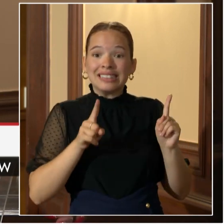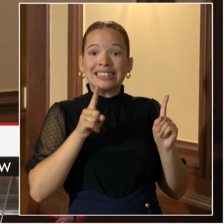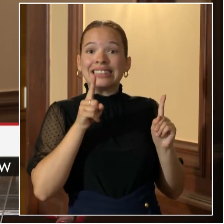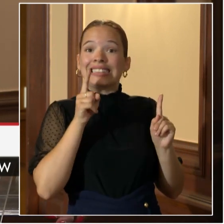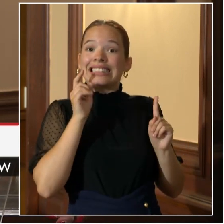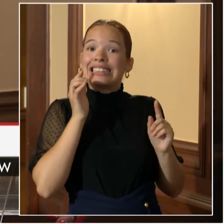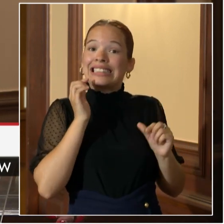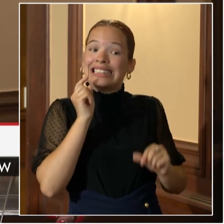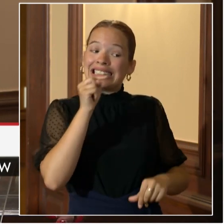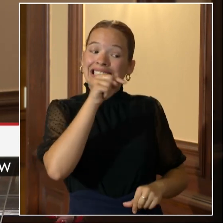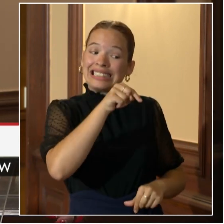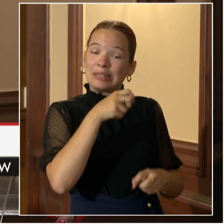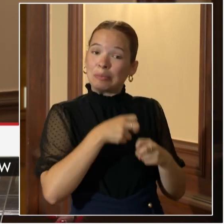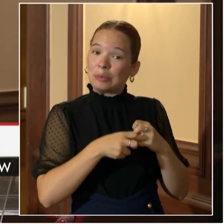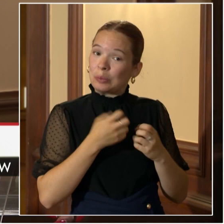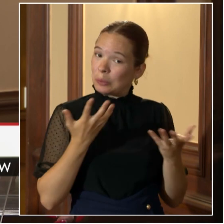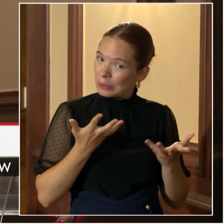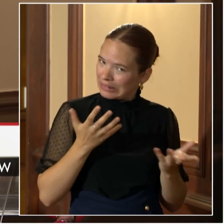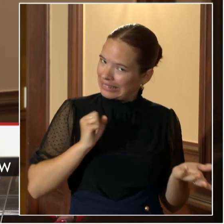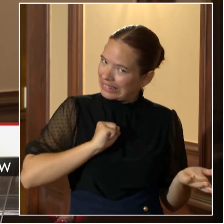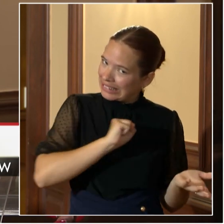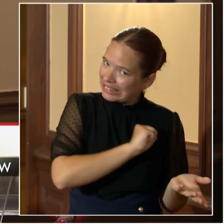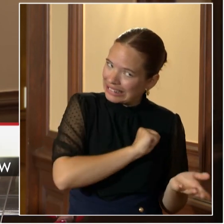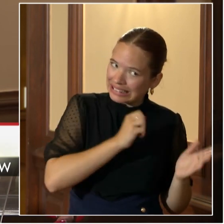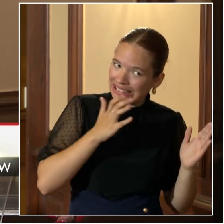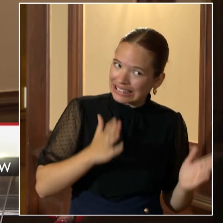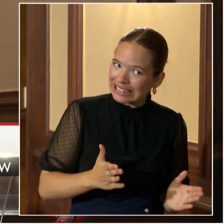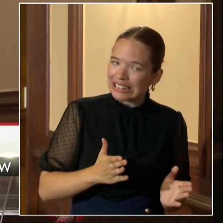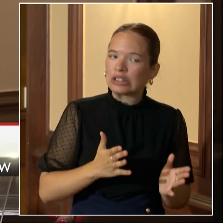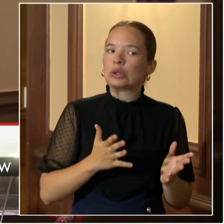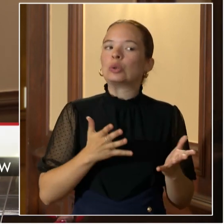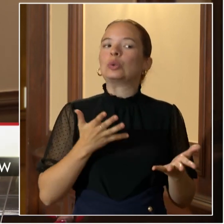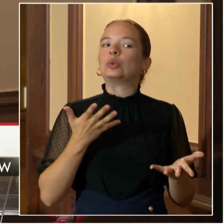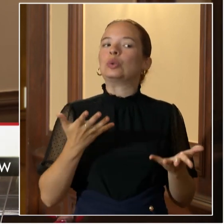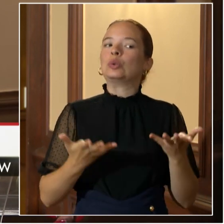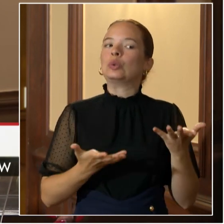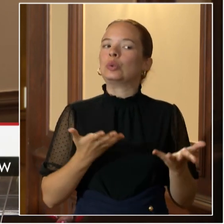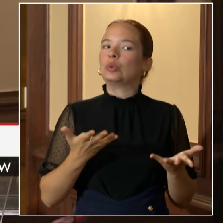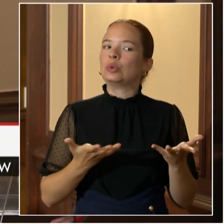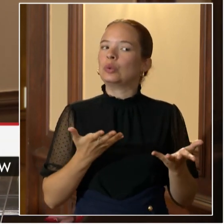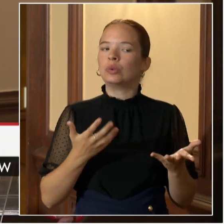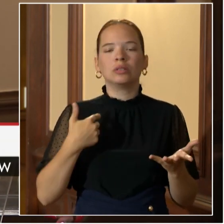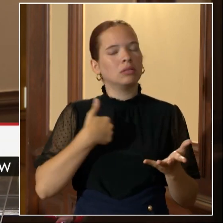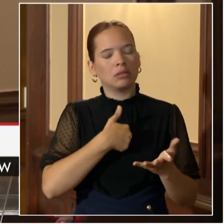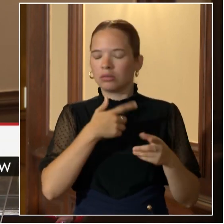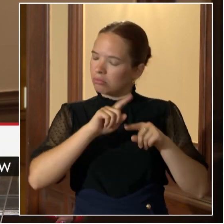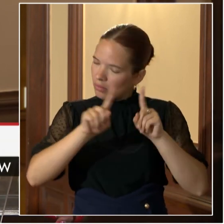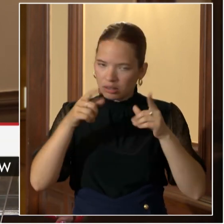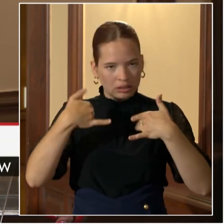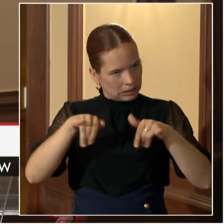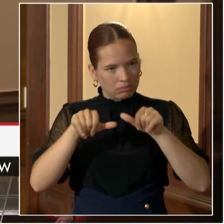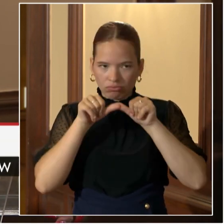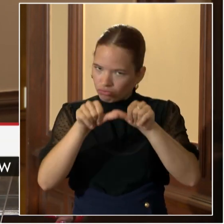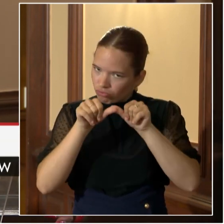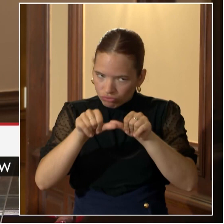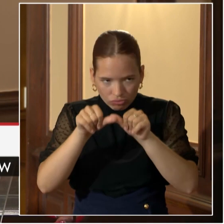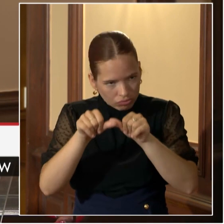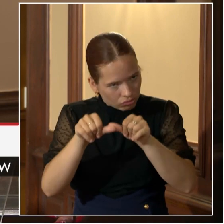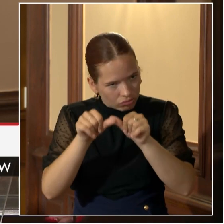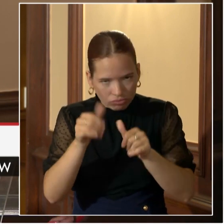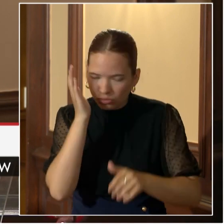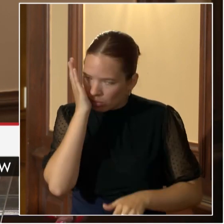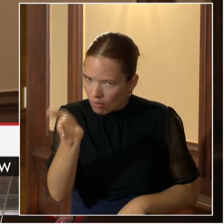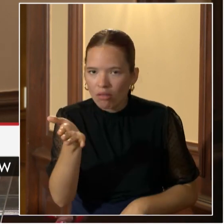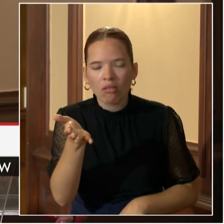mayor, we haven't stopped. We will not stop. We'll never quit. With respect to the Senate, Senator